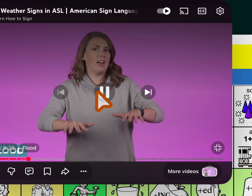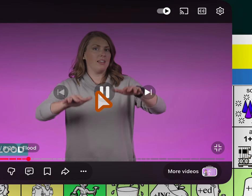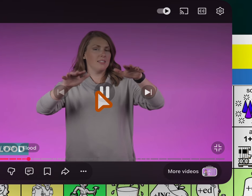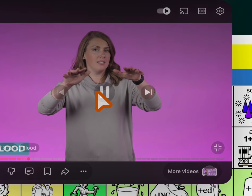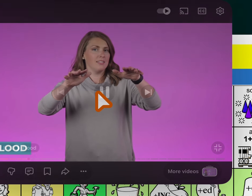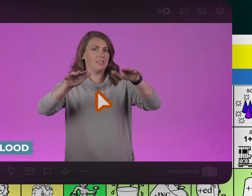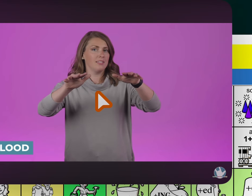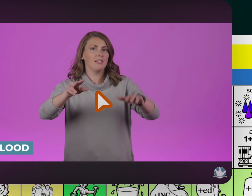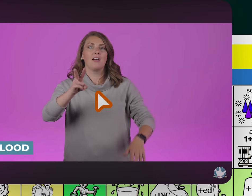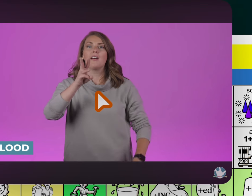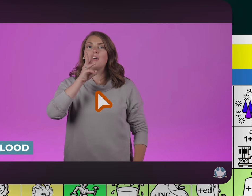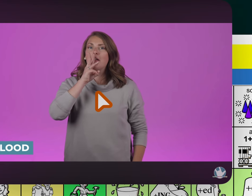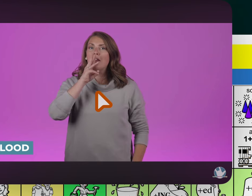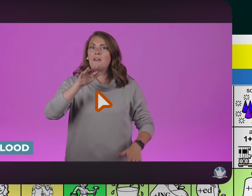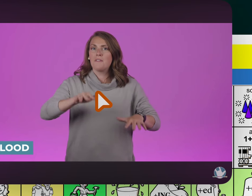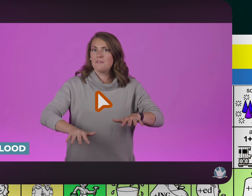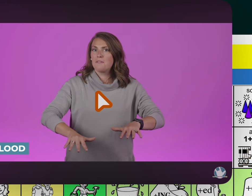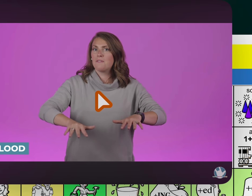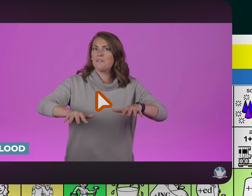Flood.